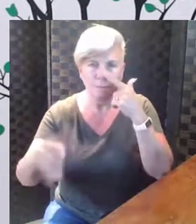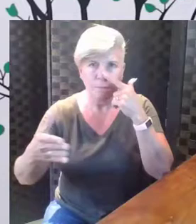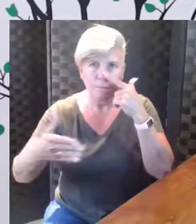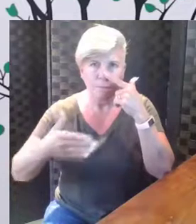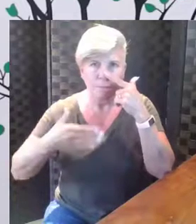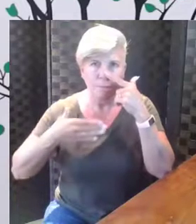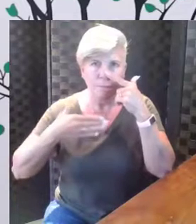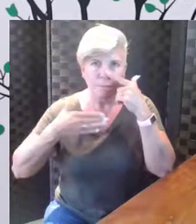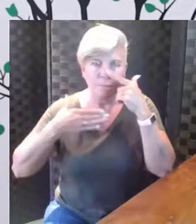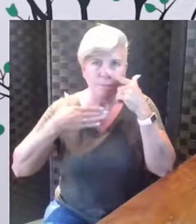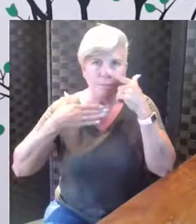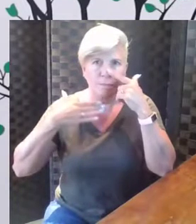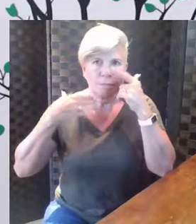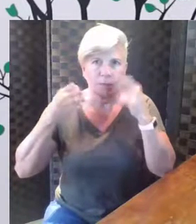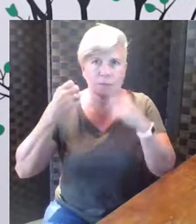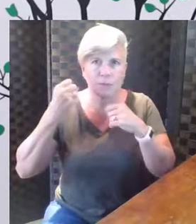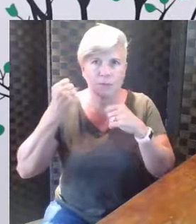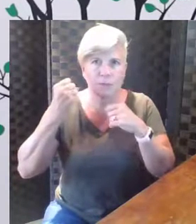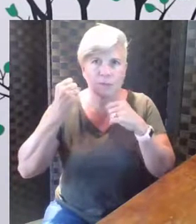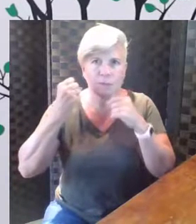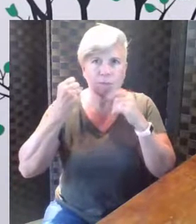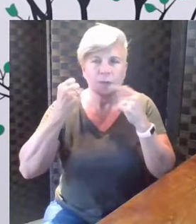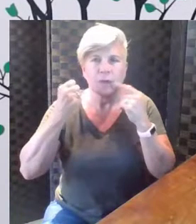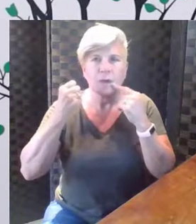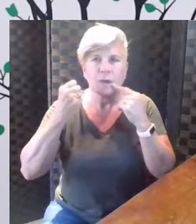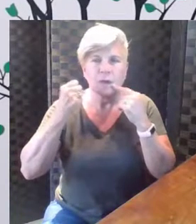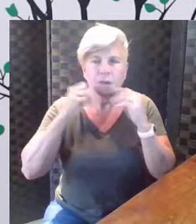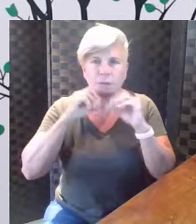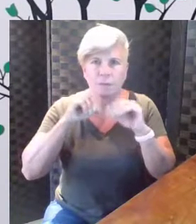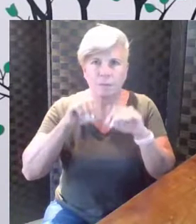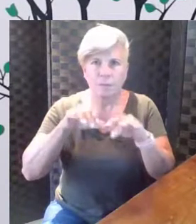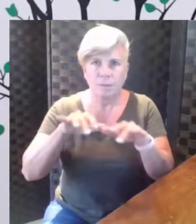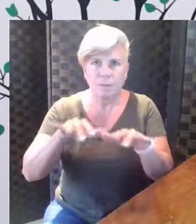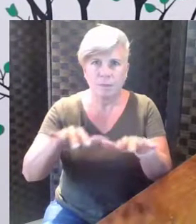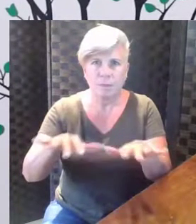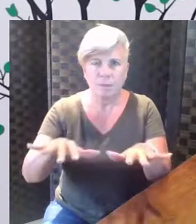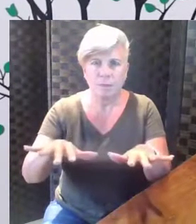In. Hold it for a second. Out.